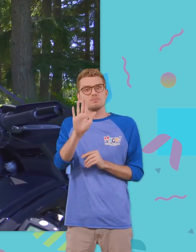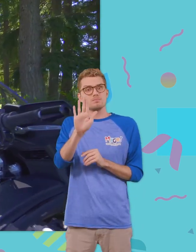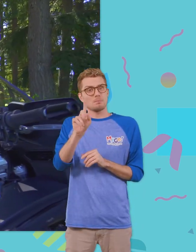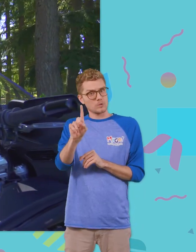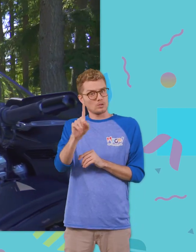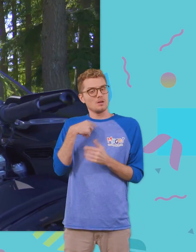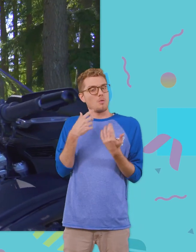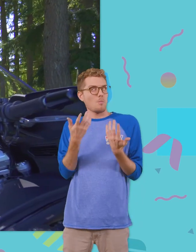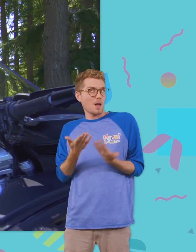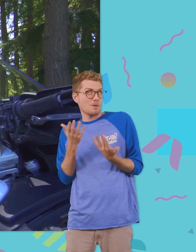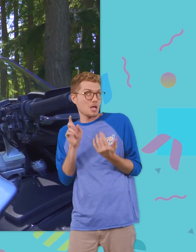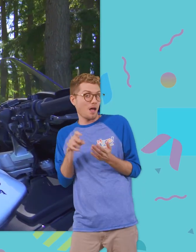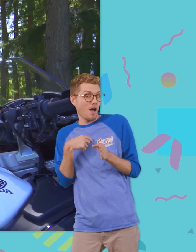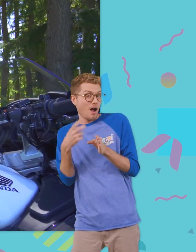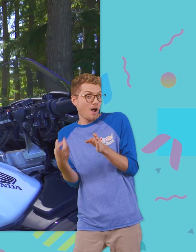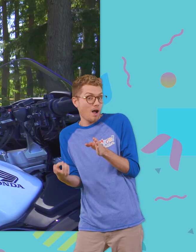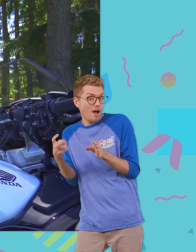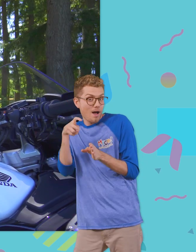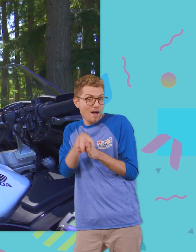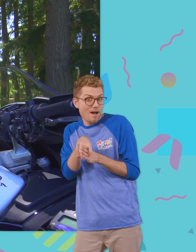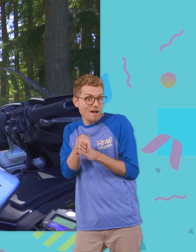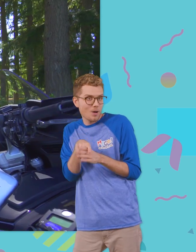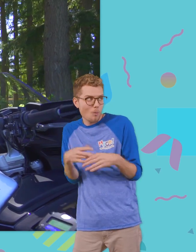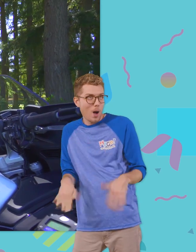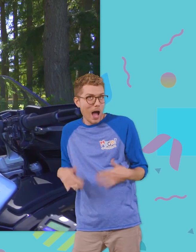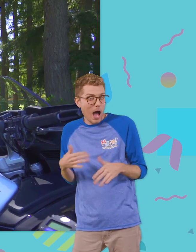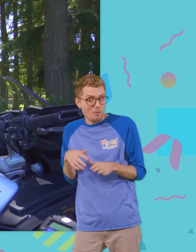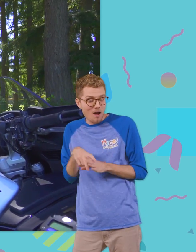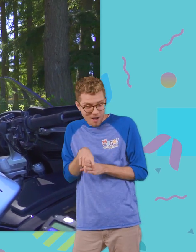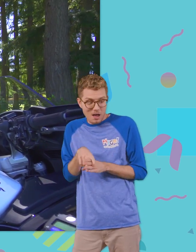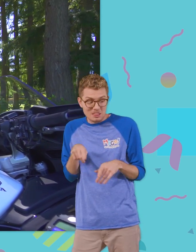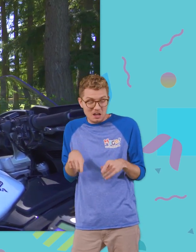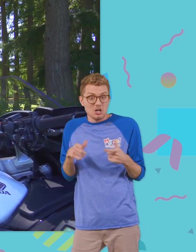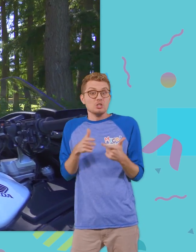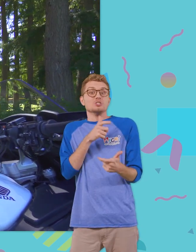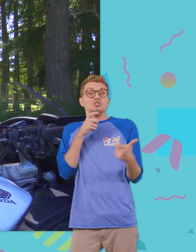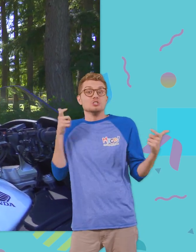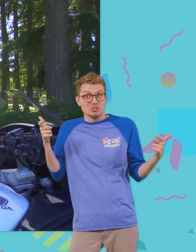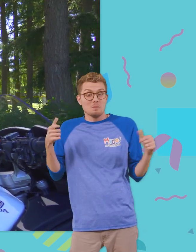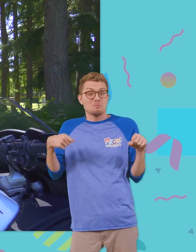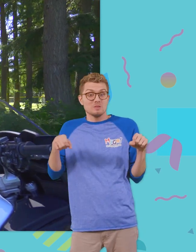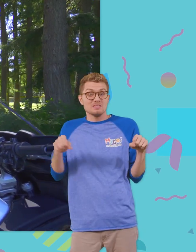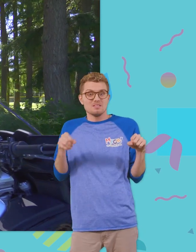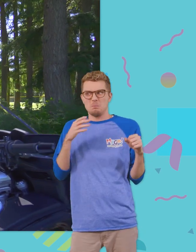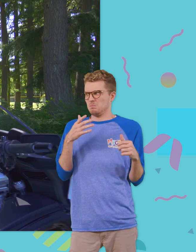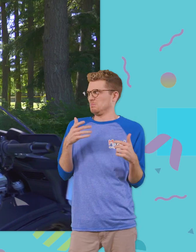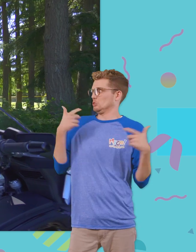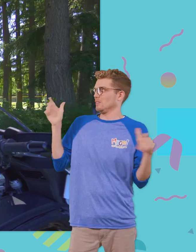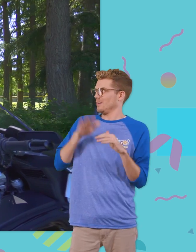cool things to show you. But first, maybe I should hop on. Whoa, whoa,